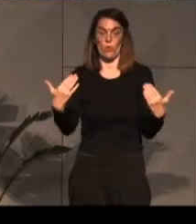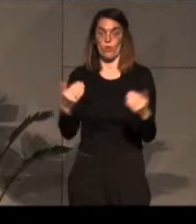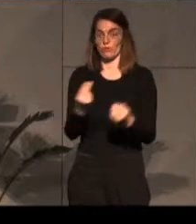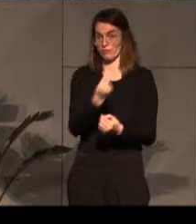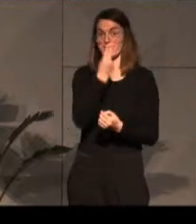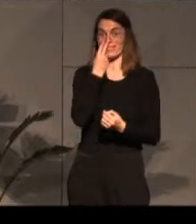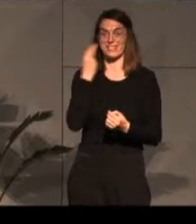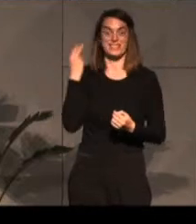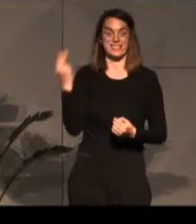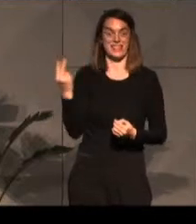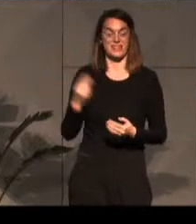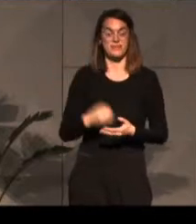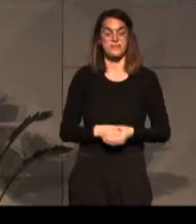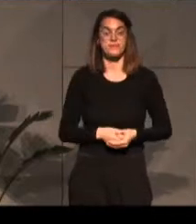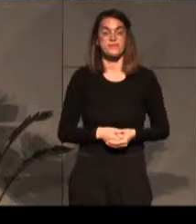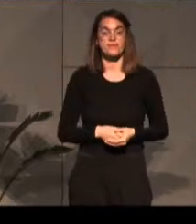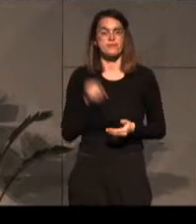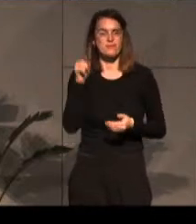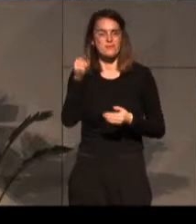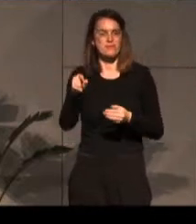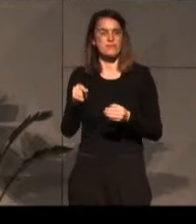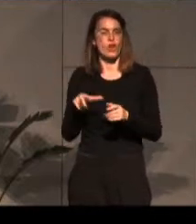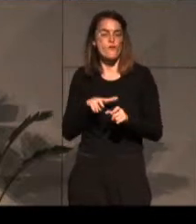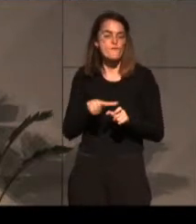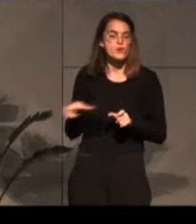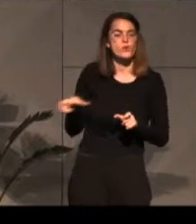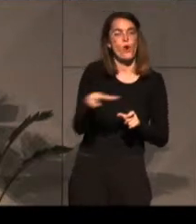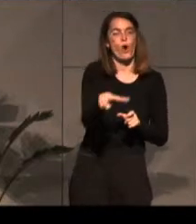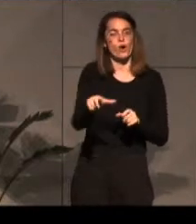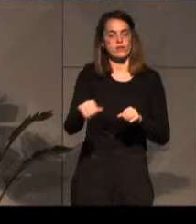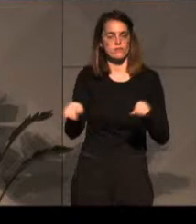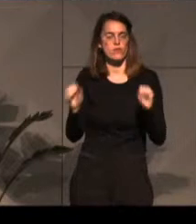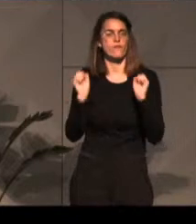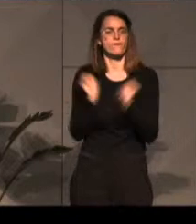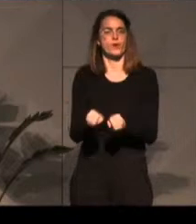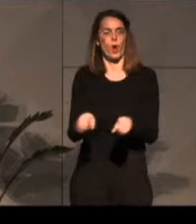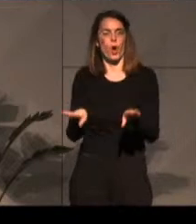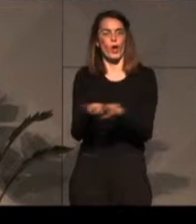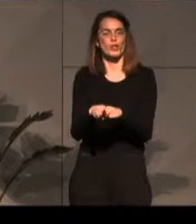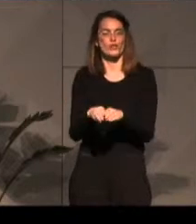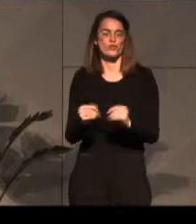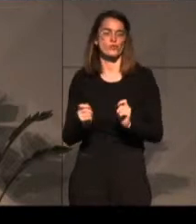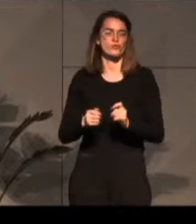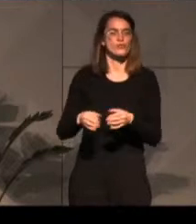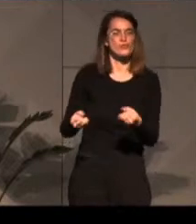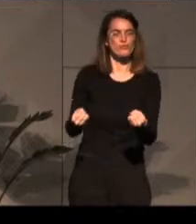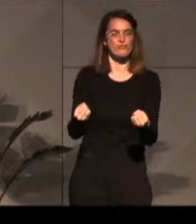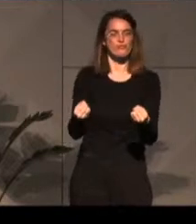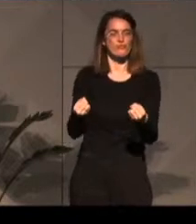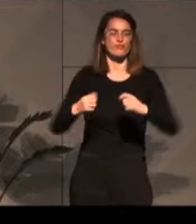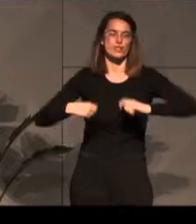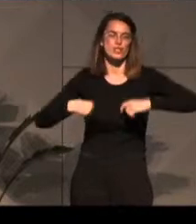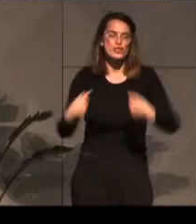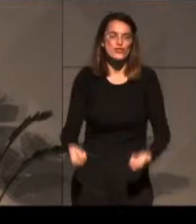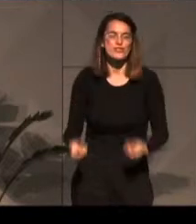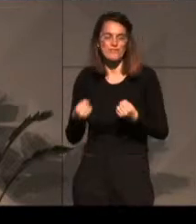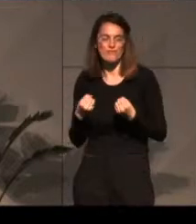in the ice on the fjord. So you see a frozen fjord here, and we would use our skis